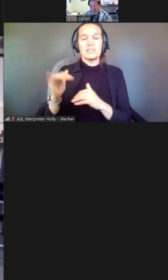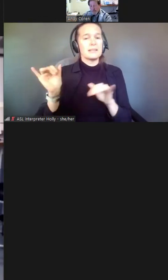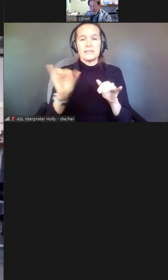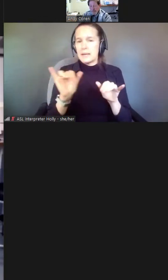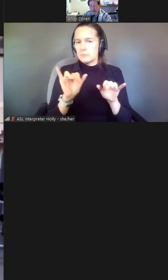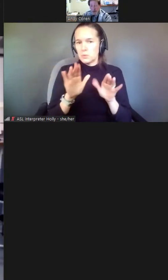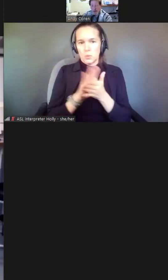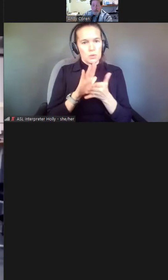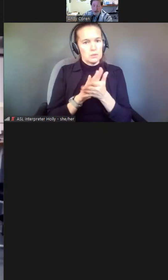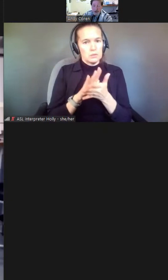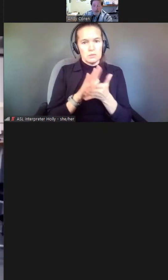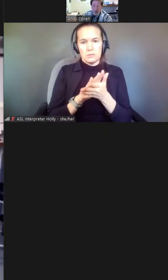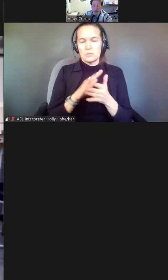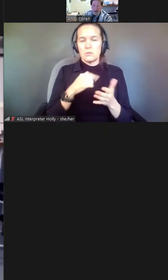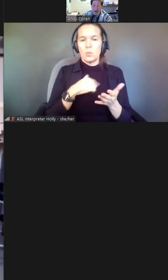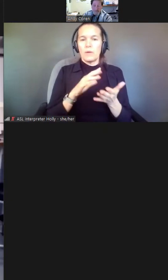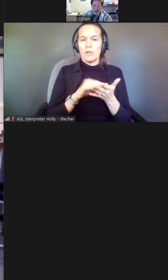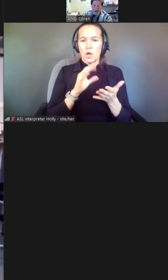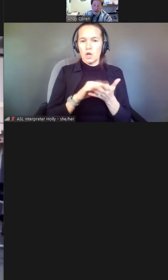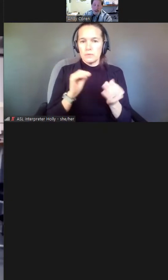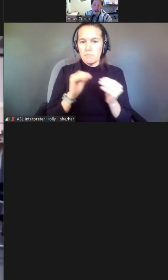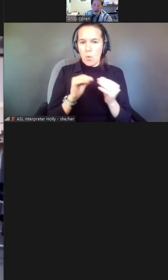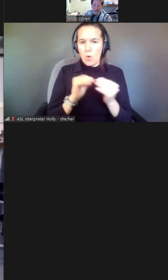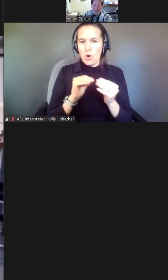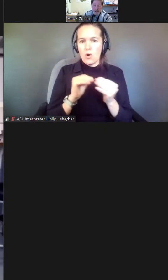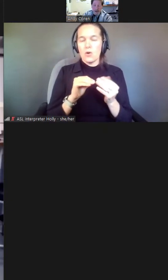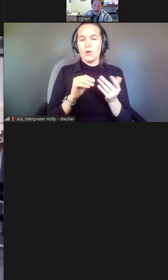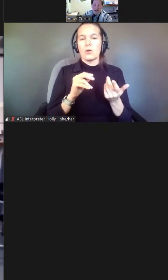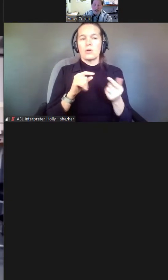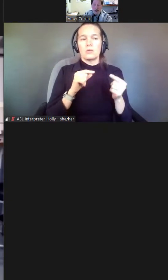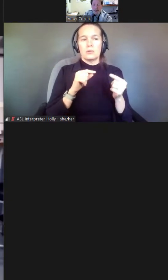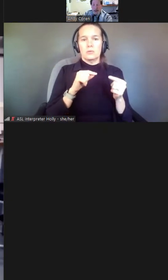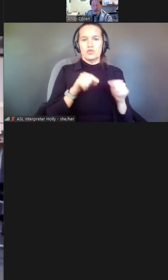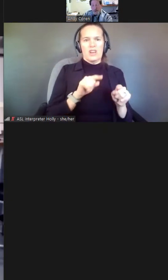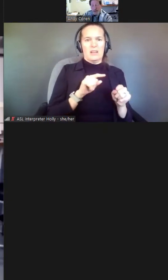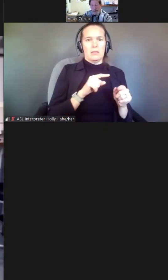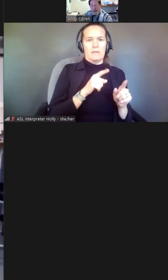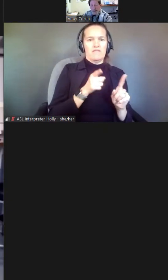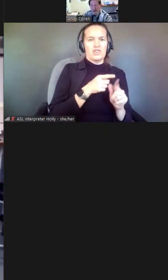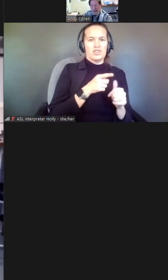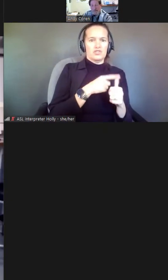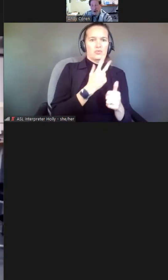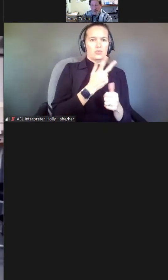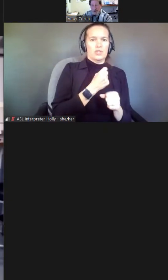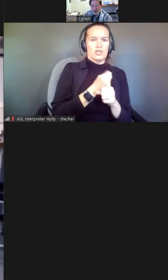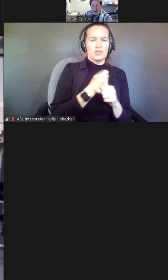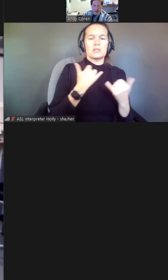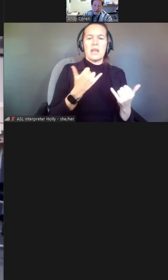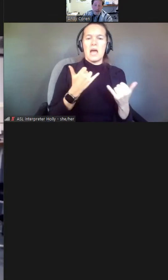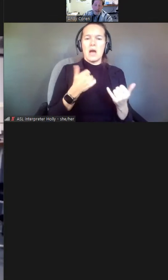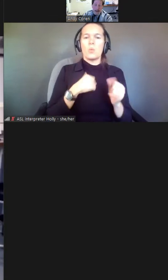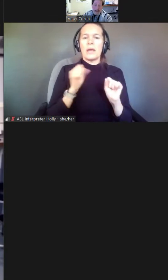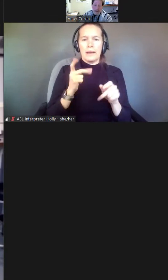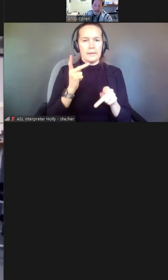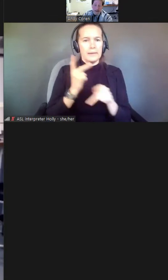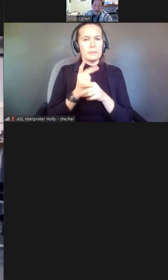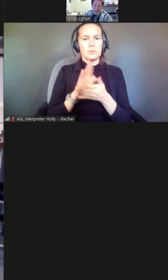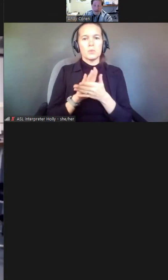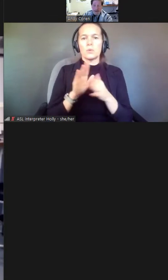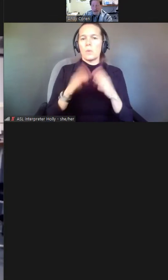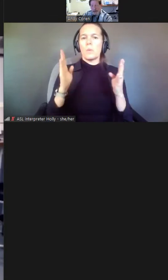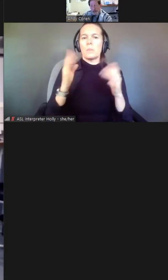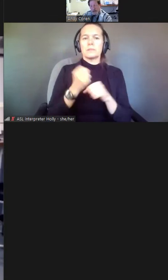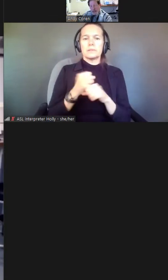schools. We've learned more in that first couple of years, so we can now safely open schools, and